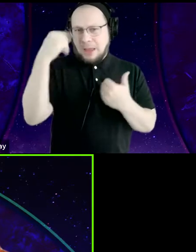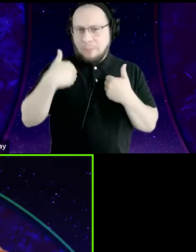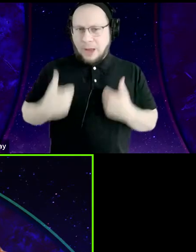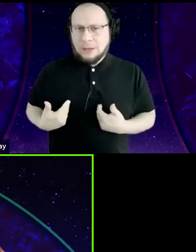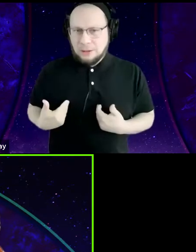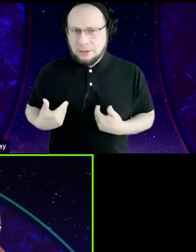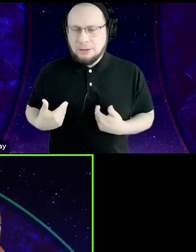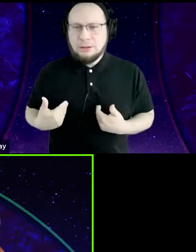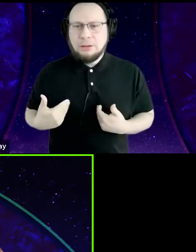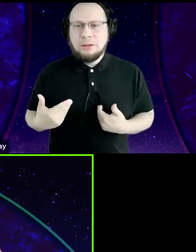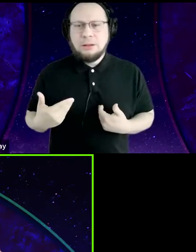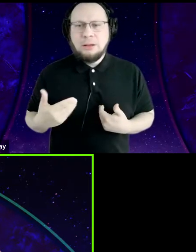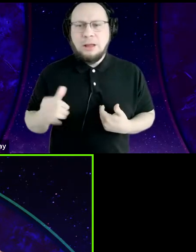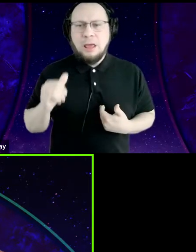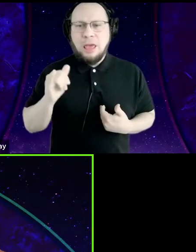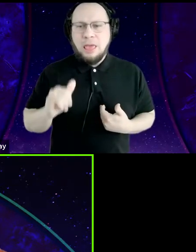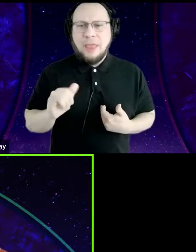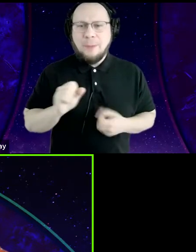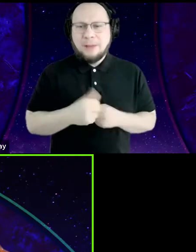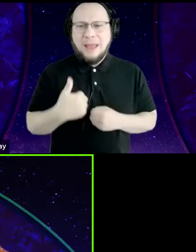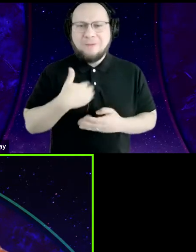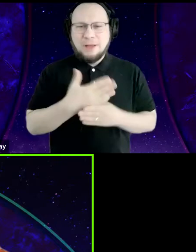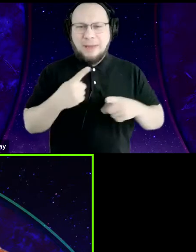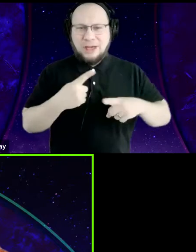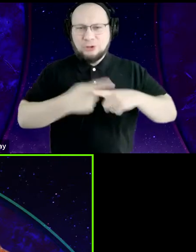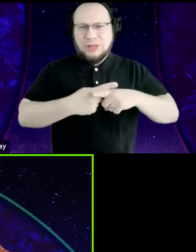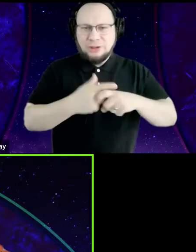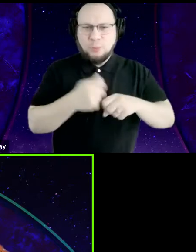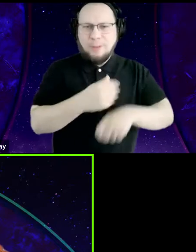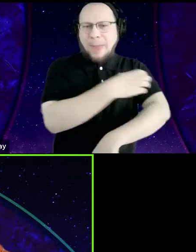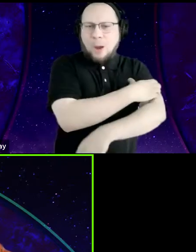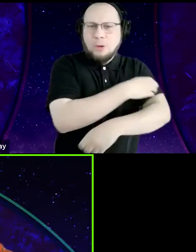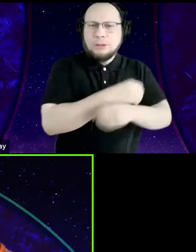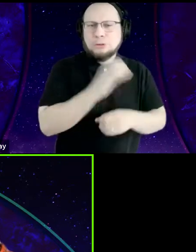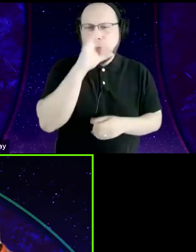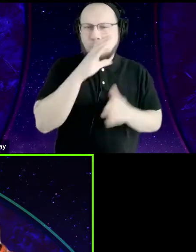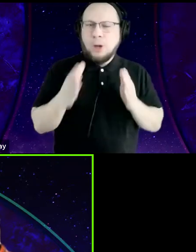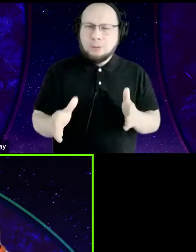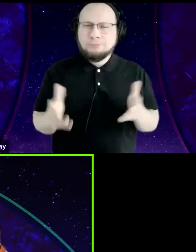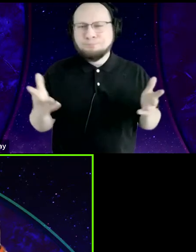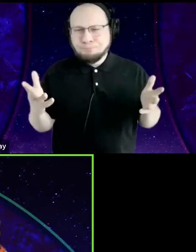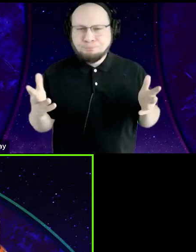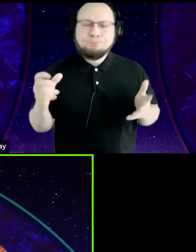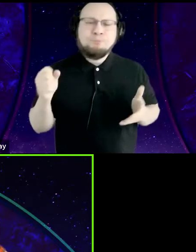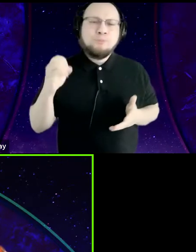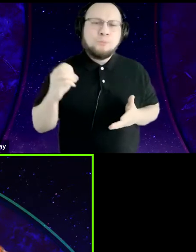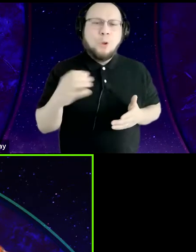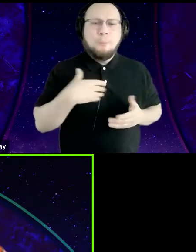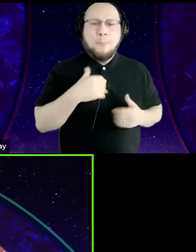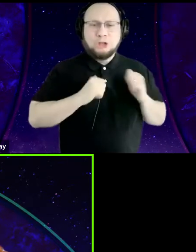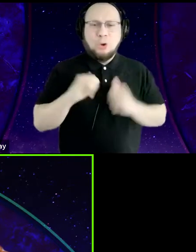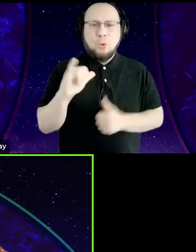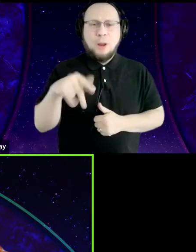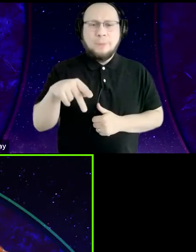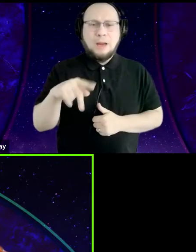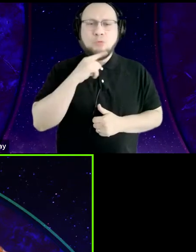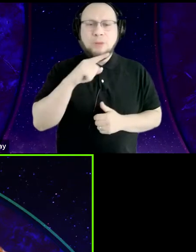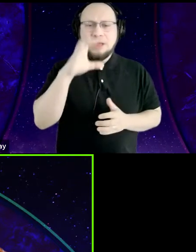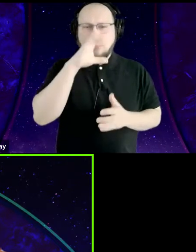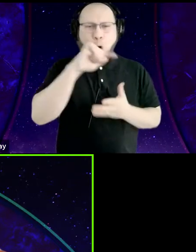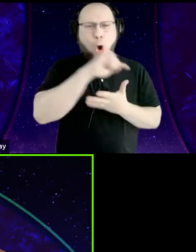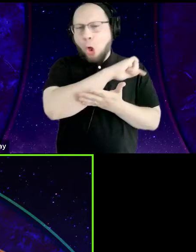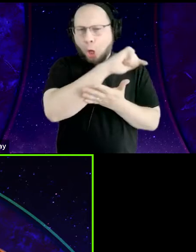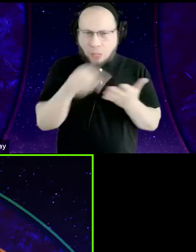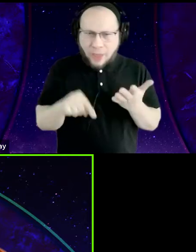also has me intersecting with power in interesting ways. So Yankee Picnic was about the exploration of all of that. And